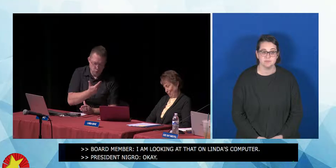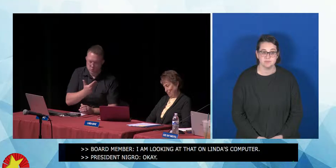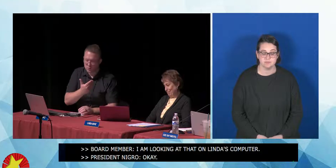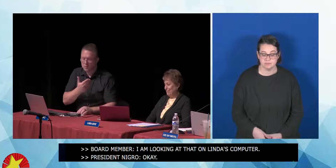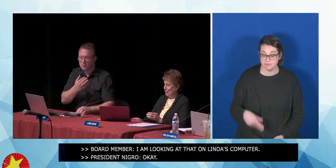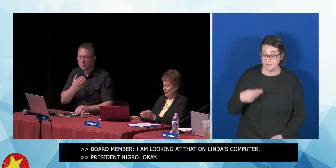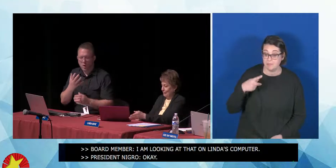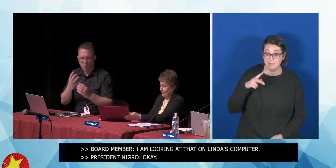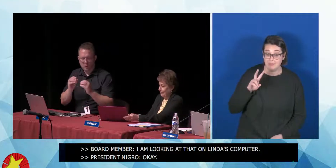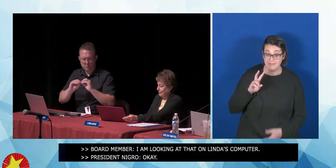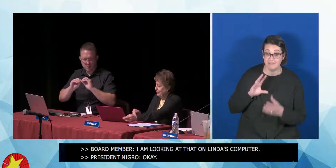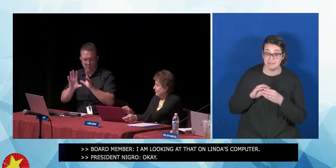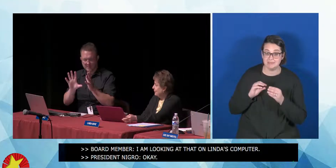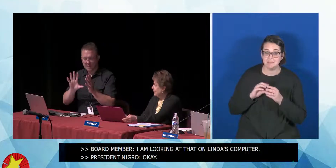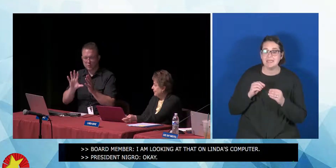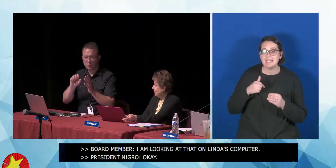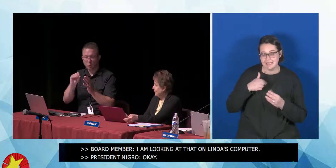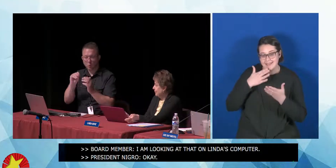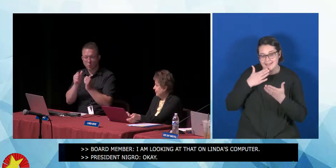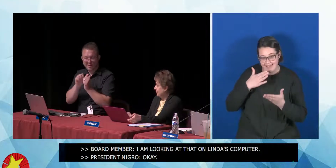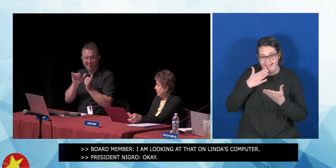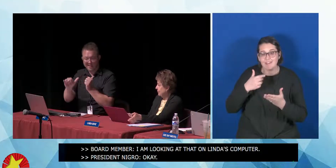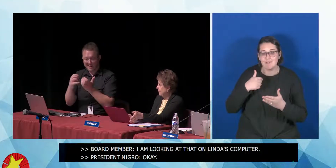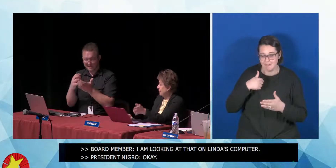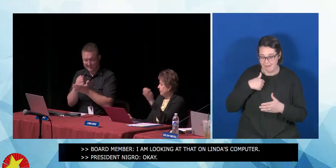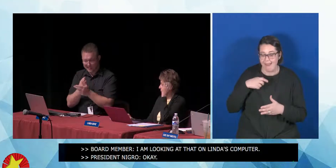Thank you. I have had the opportunity to review it.